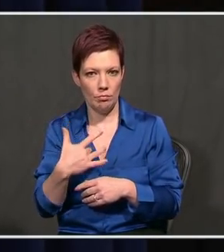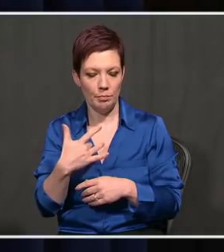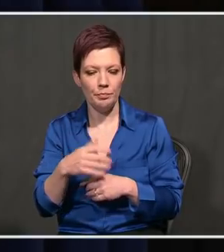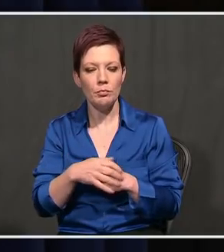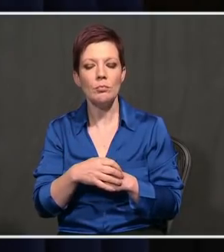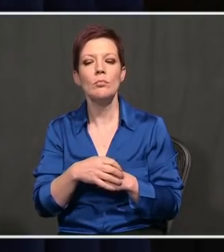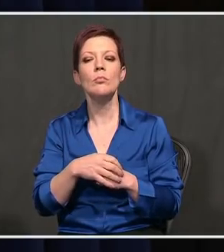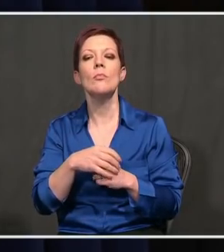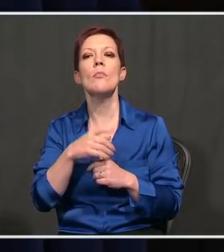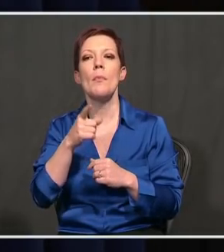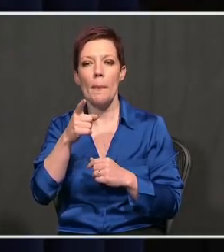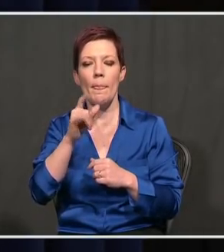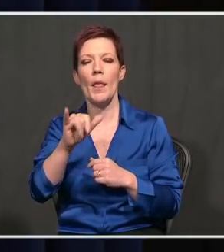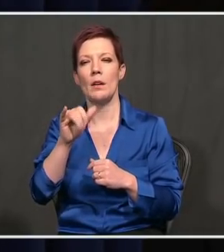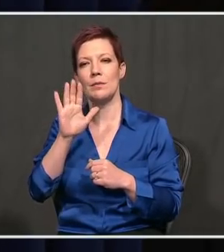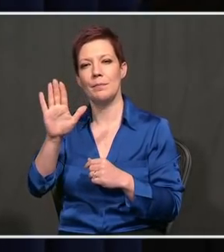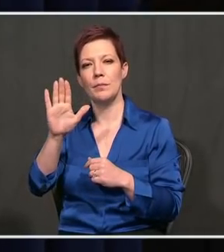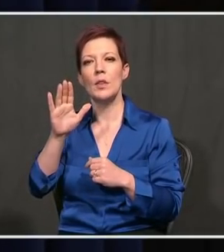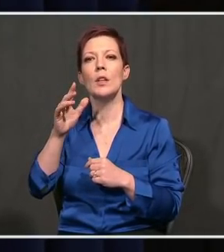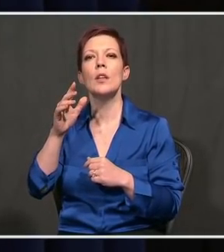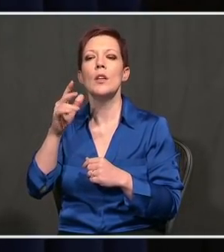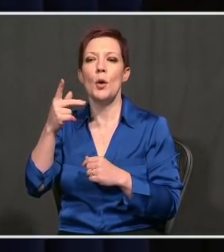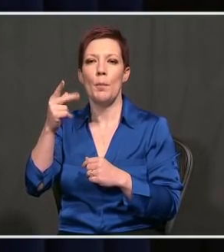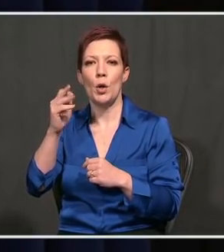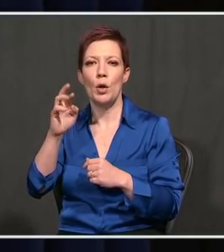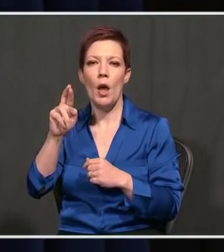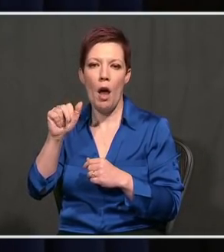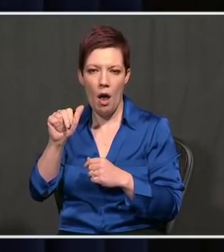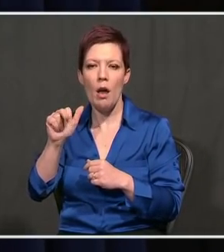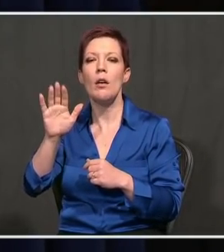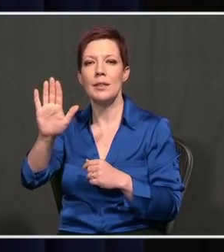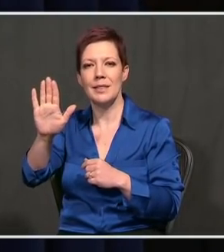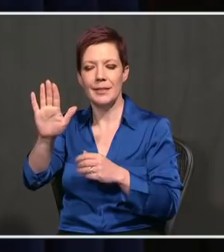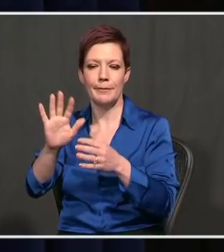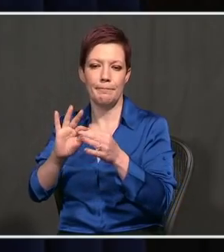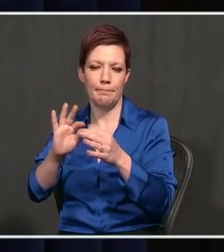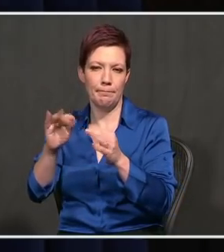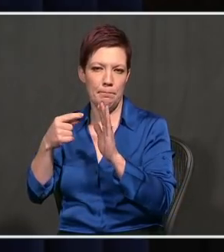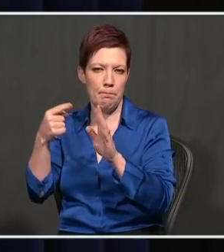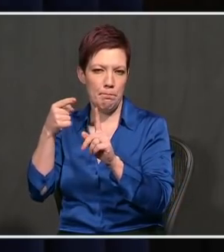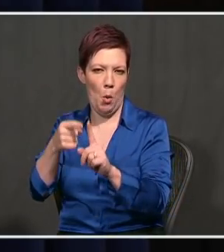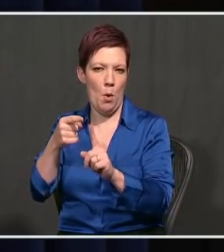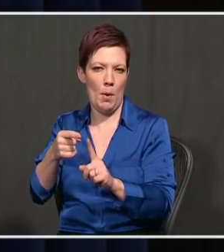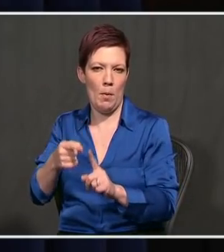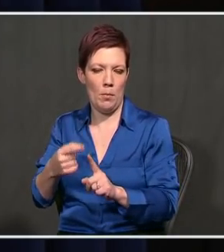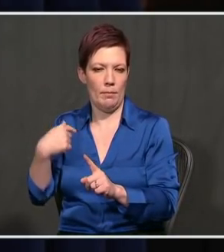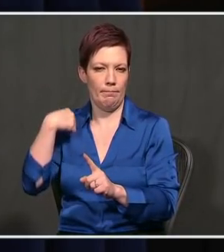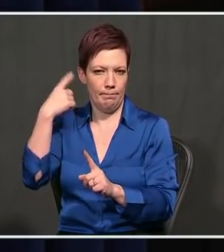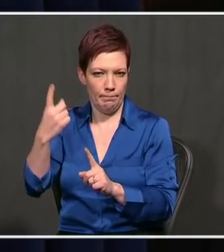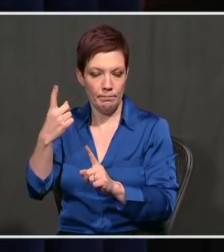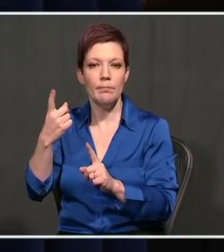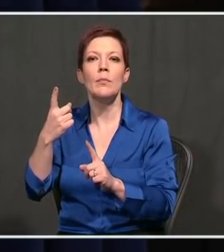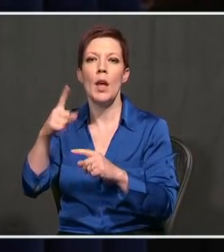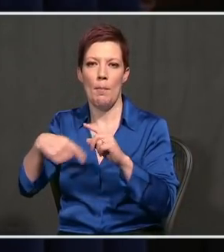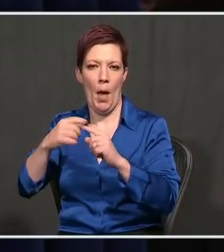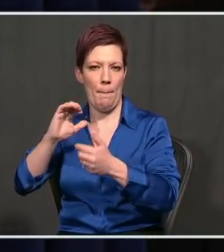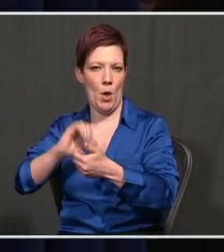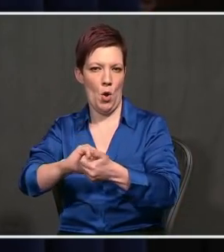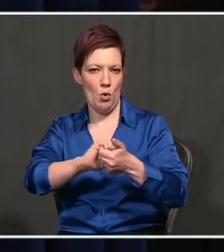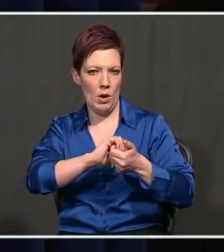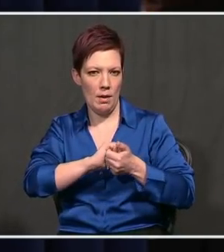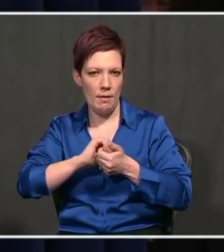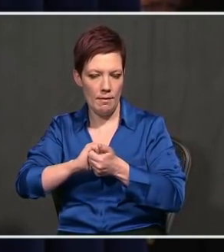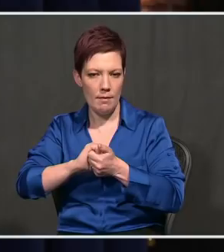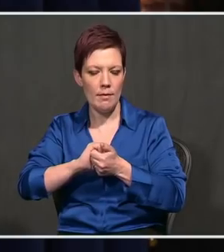point about this public-private partnership and all of our great partners. We're going to depend on them, and